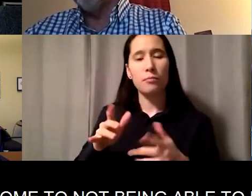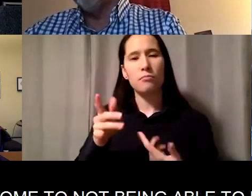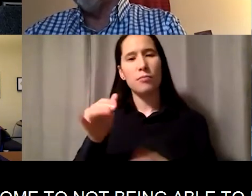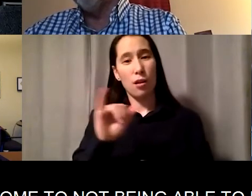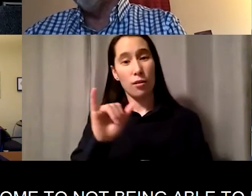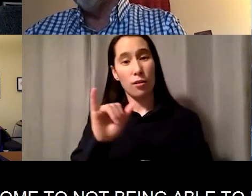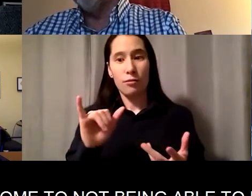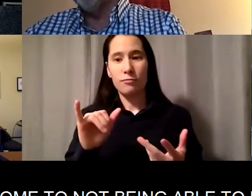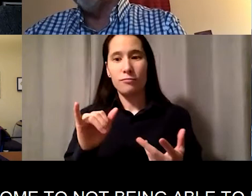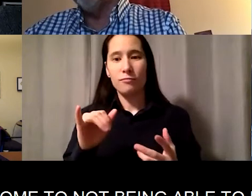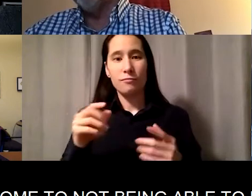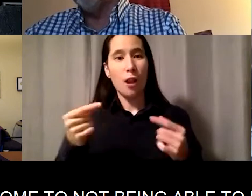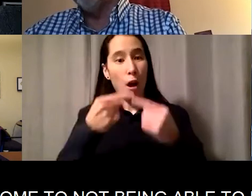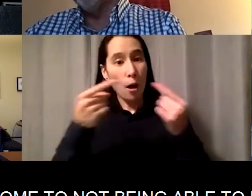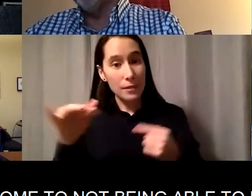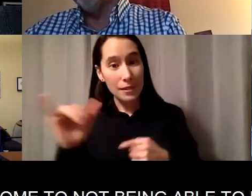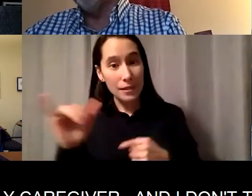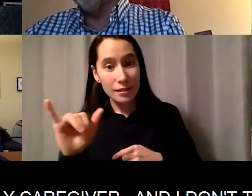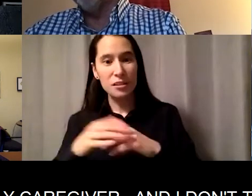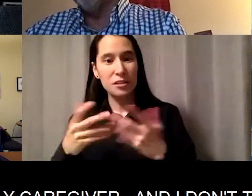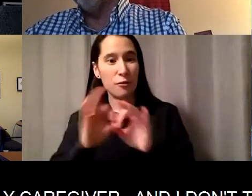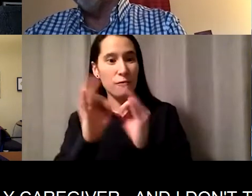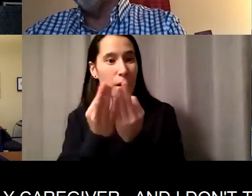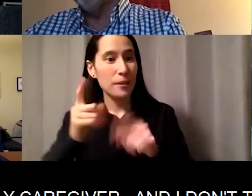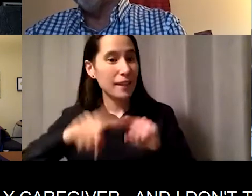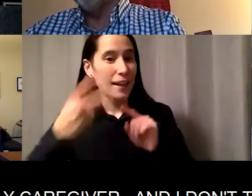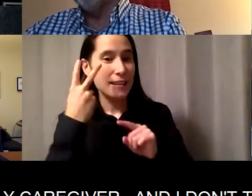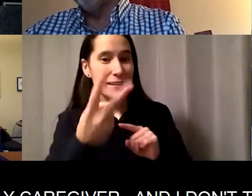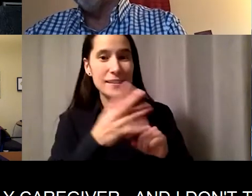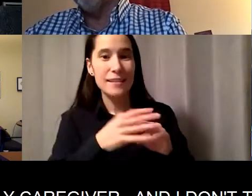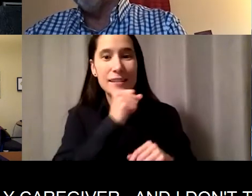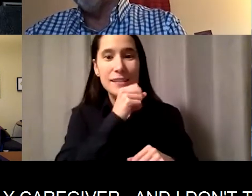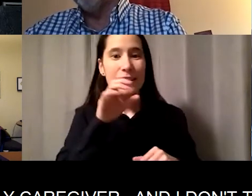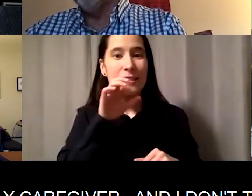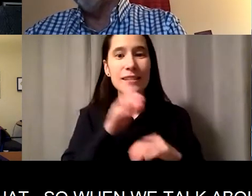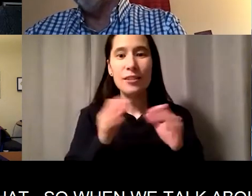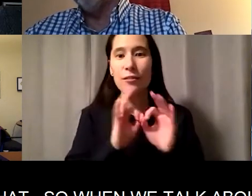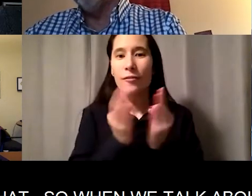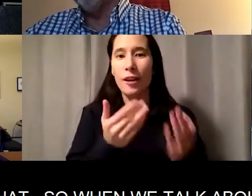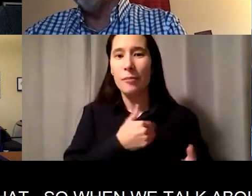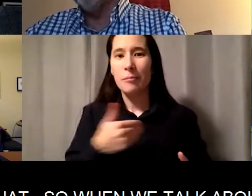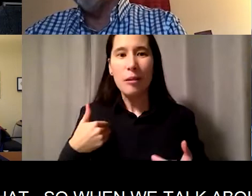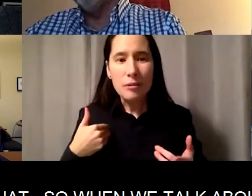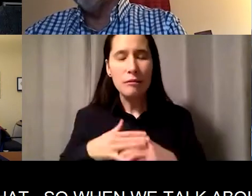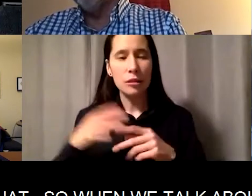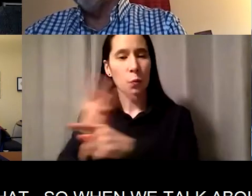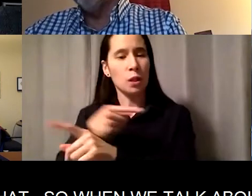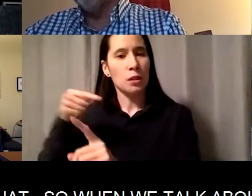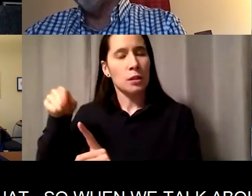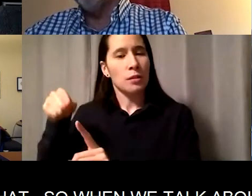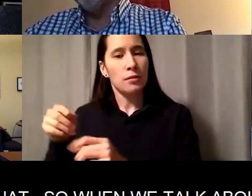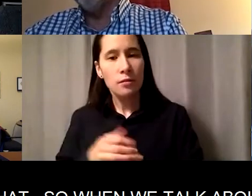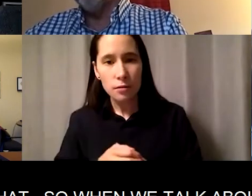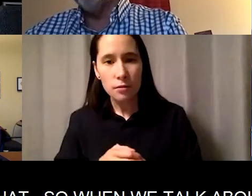to be a family caregiver. And I don't think we realized that. So when we talk about